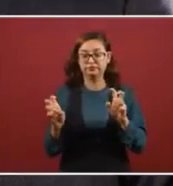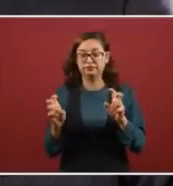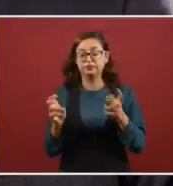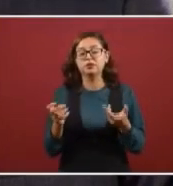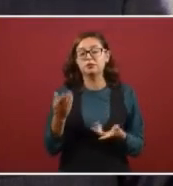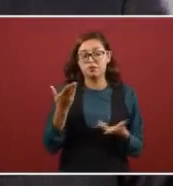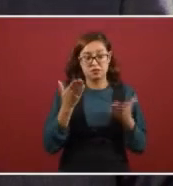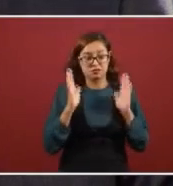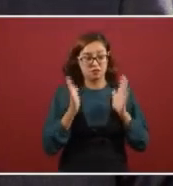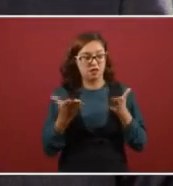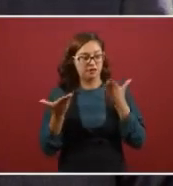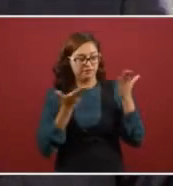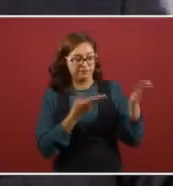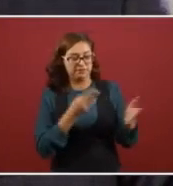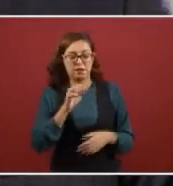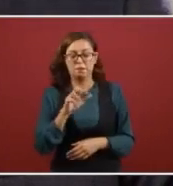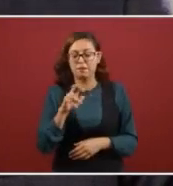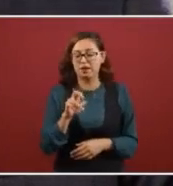matters of the arms